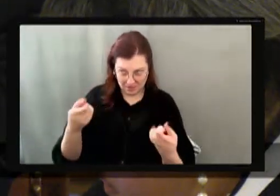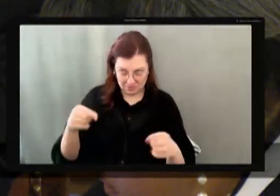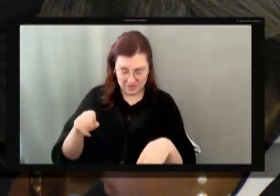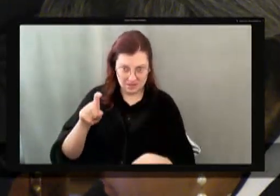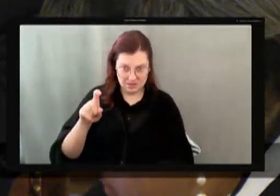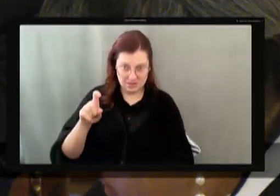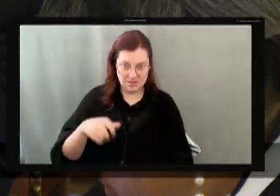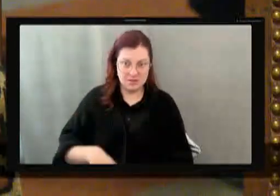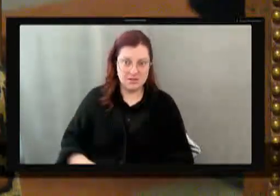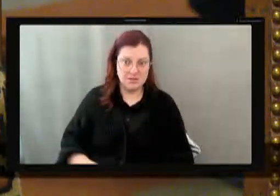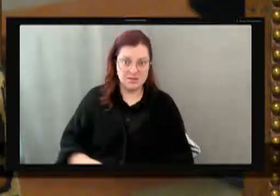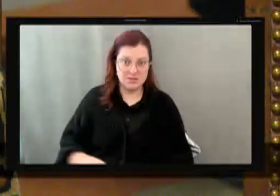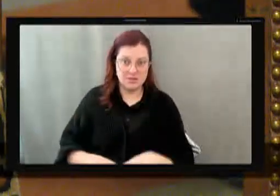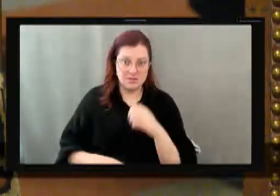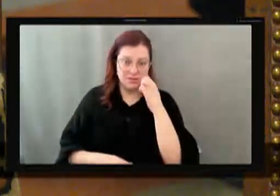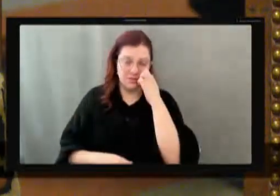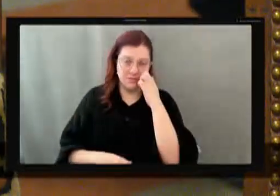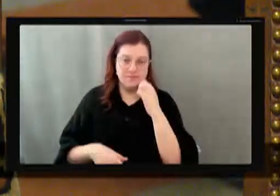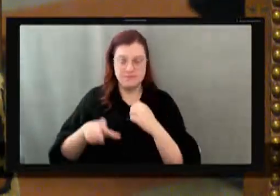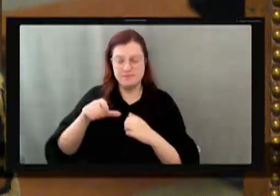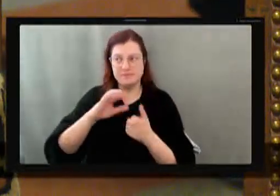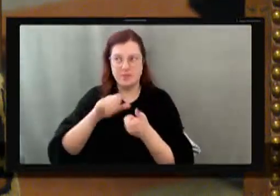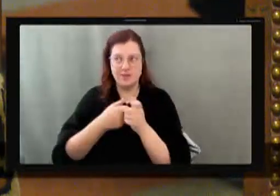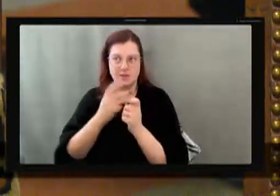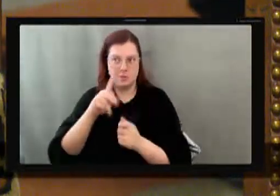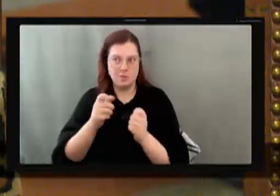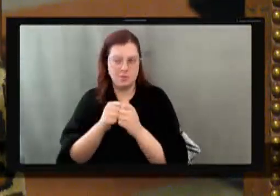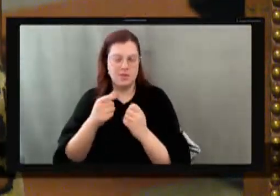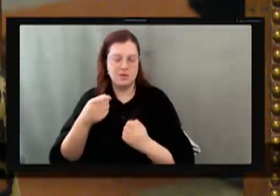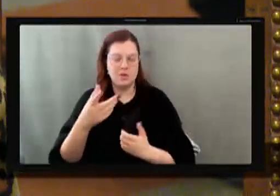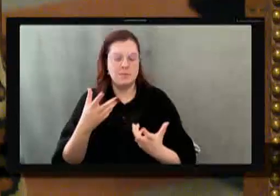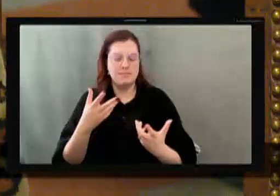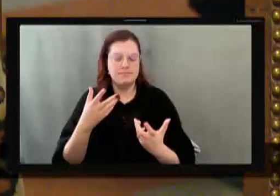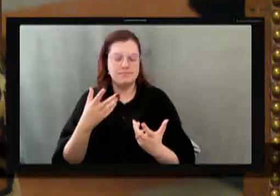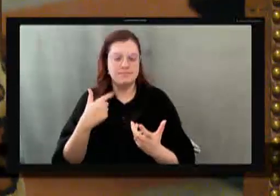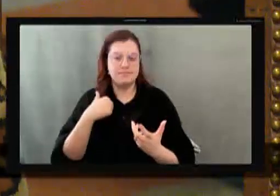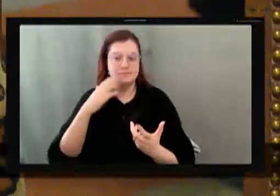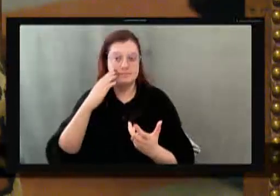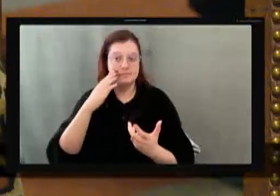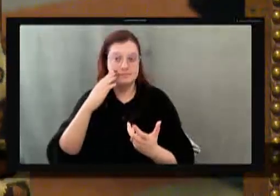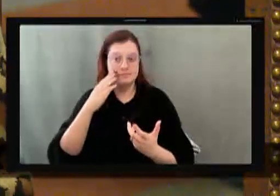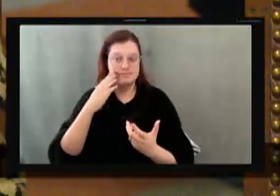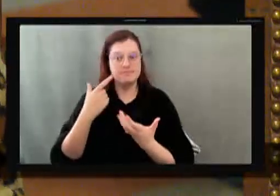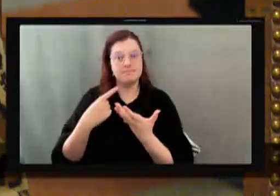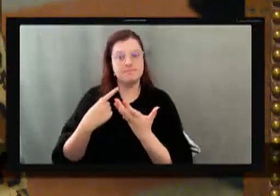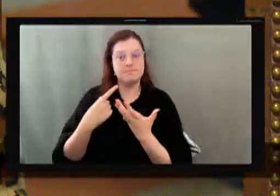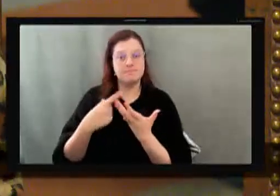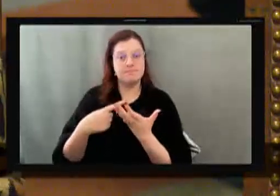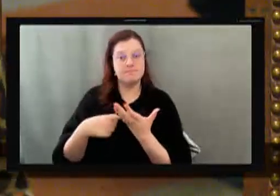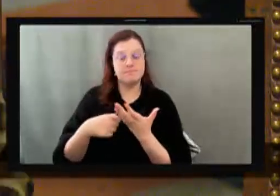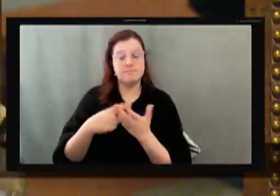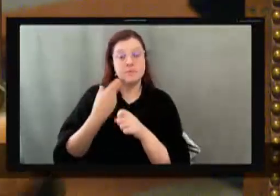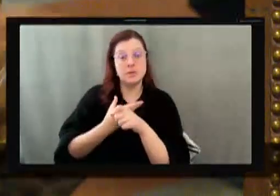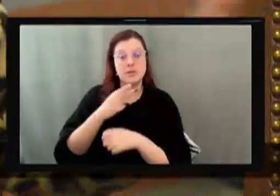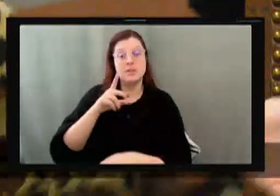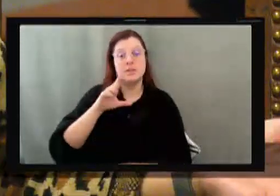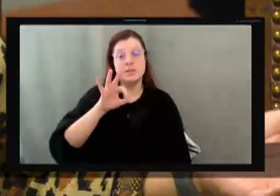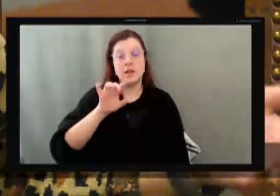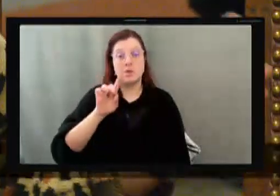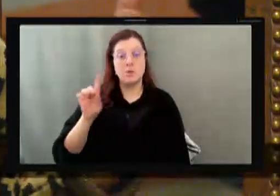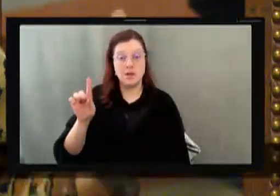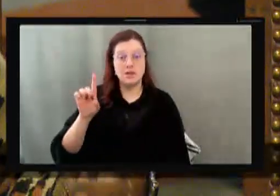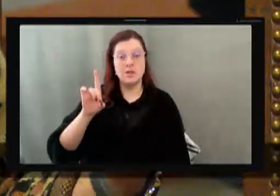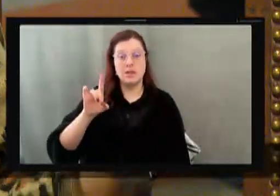have to follow up on that with you. I know that there are talks about how maybe we can use 911 data, for example, for near